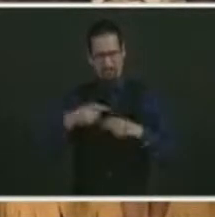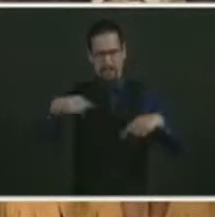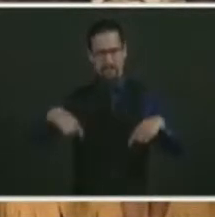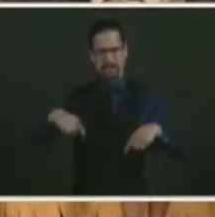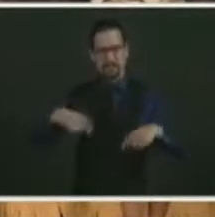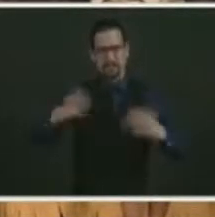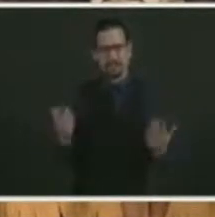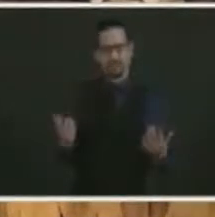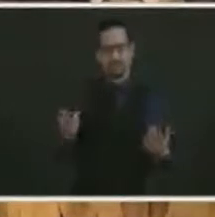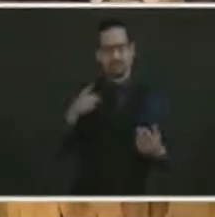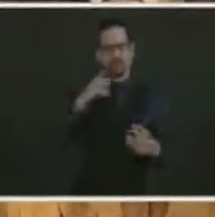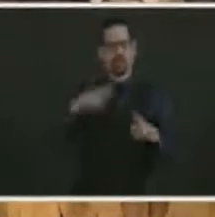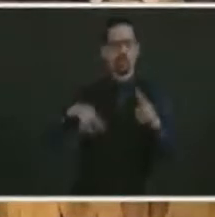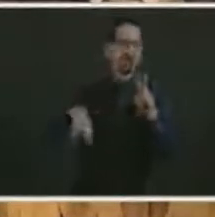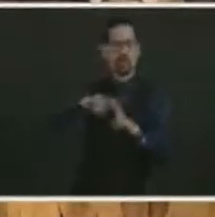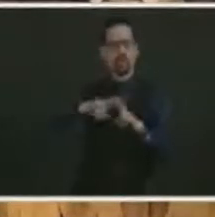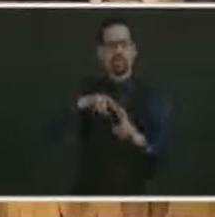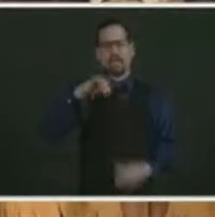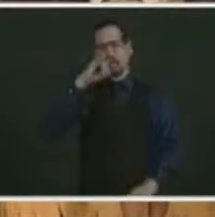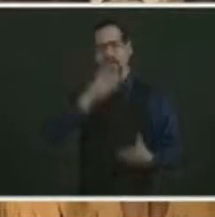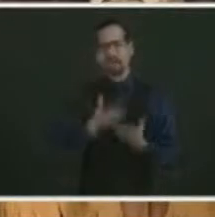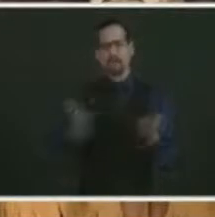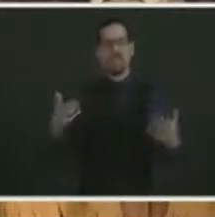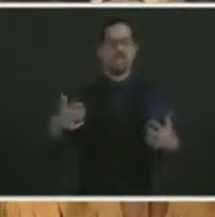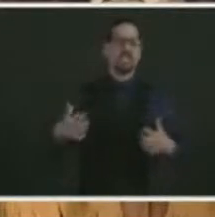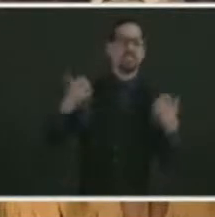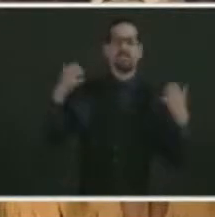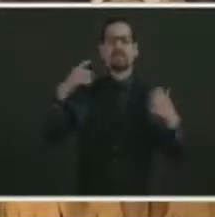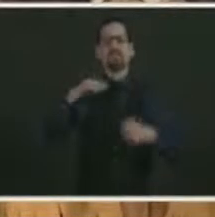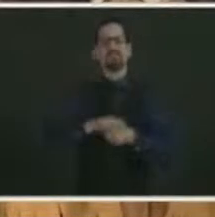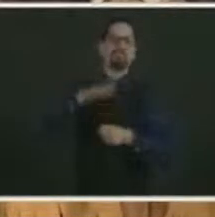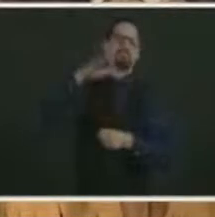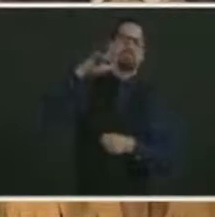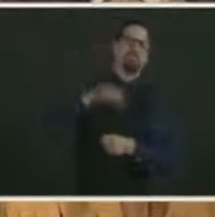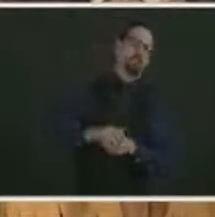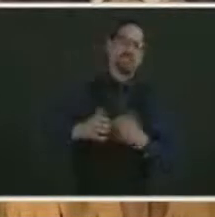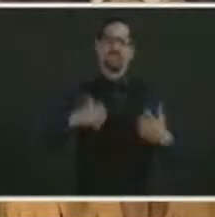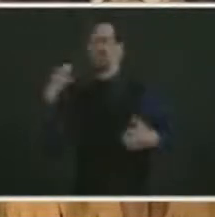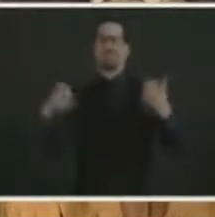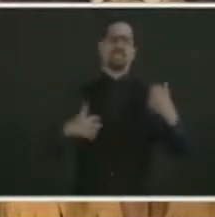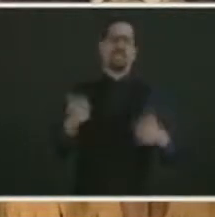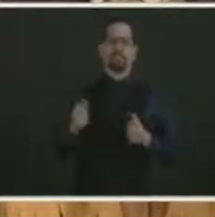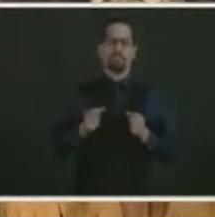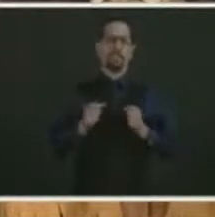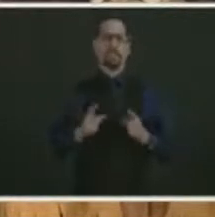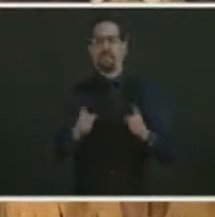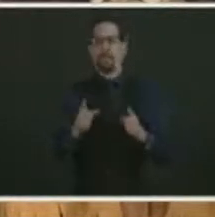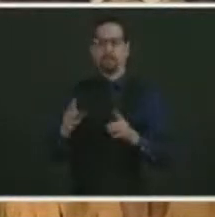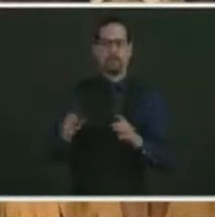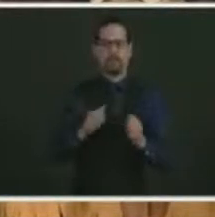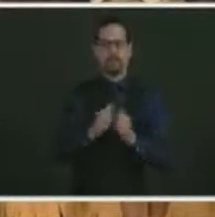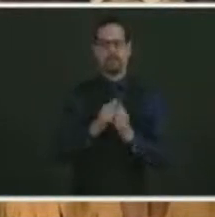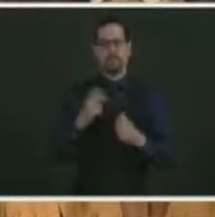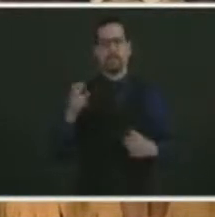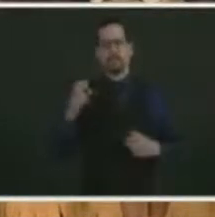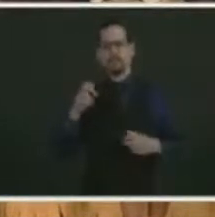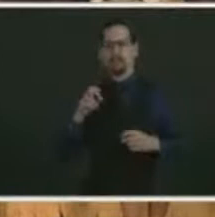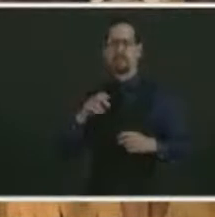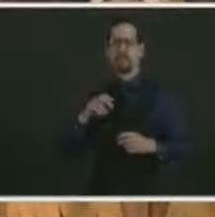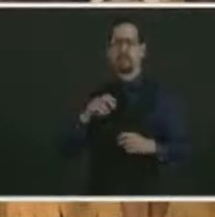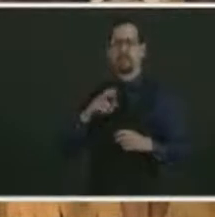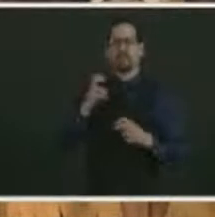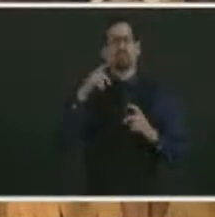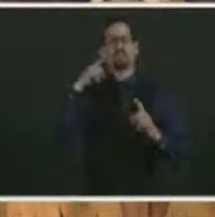kids filled with anger and rage, acting with antisocial destruction because they just don't know what else to